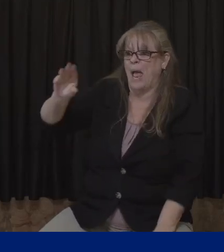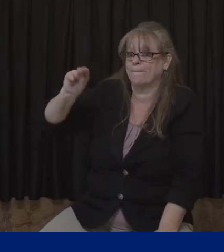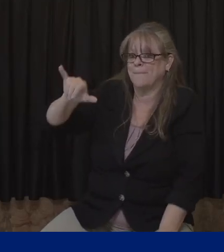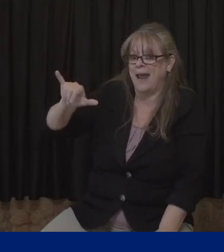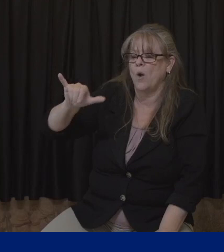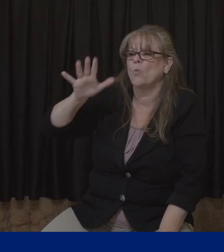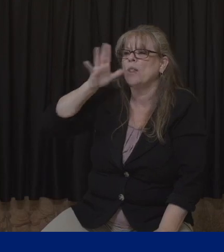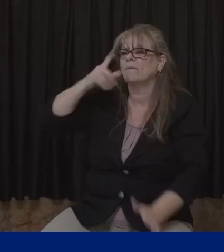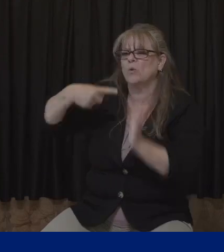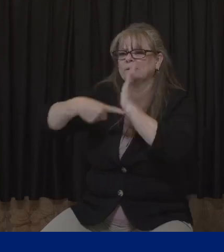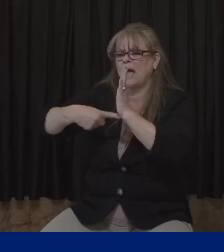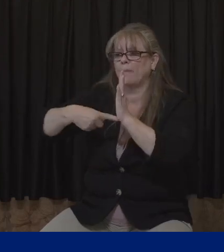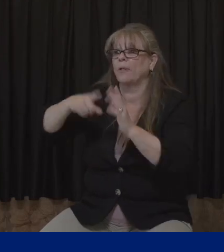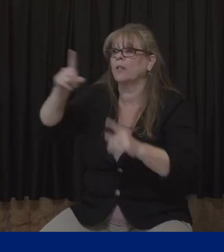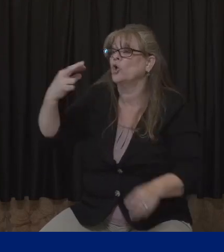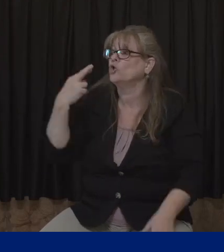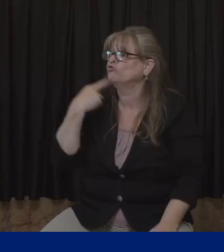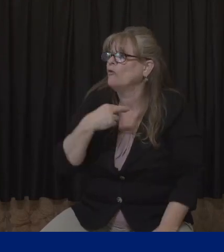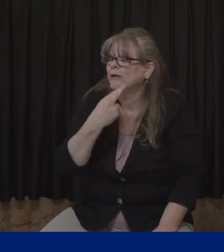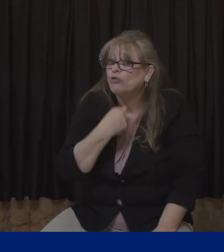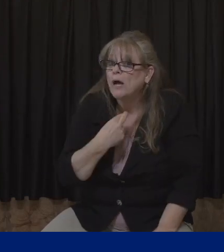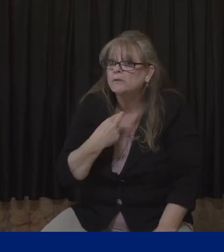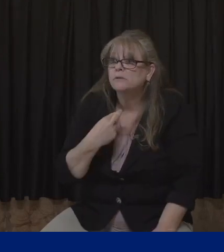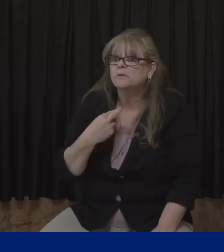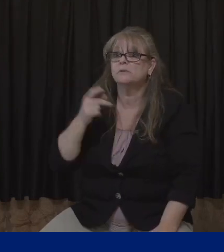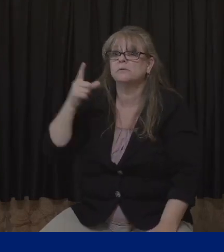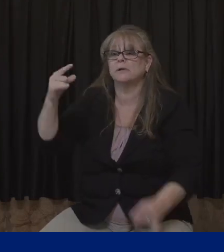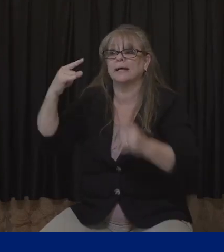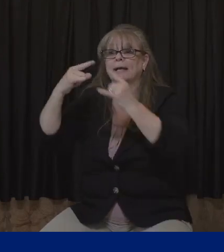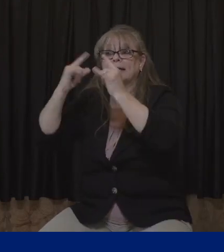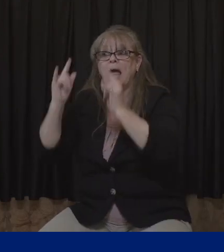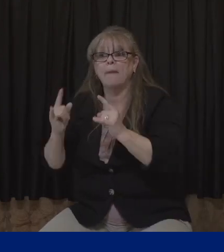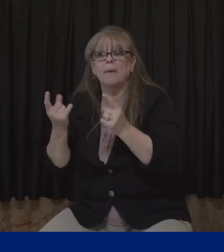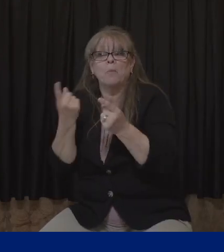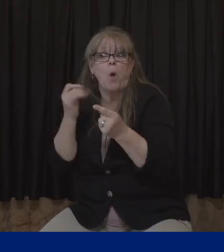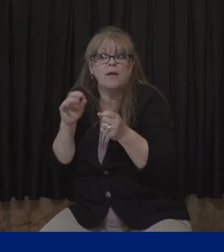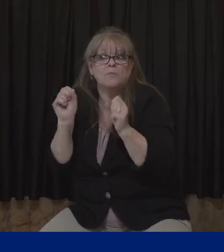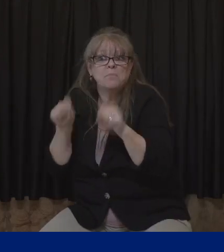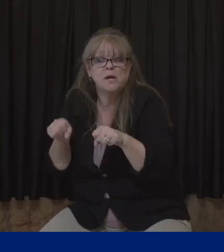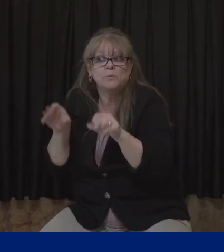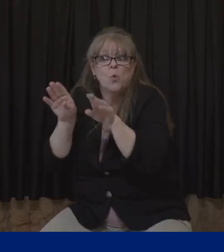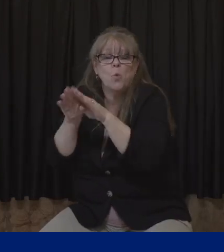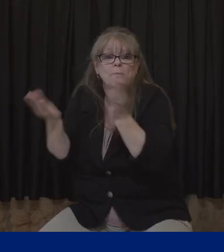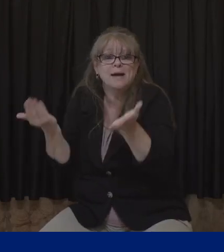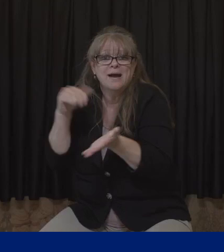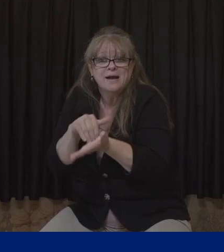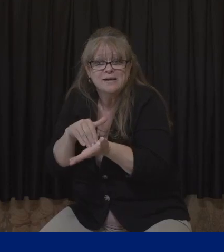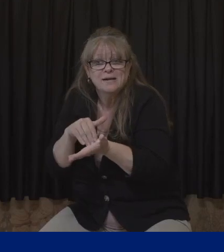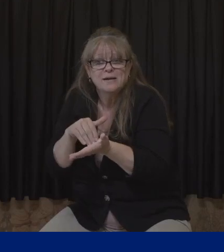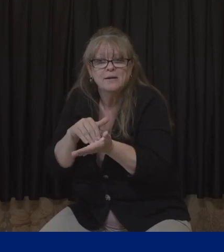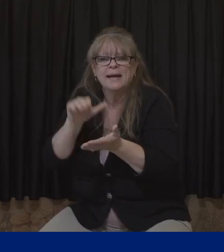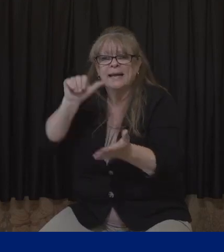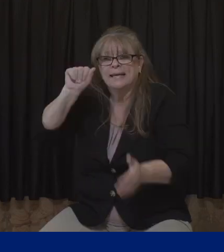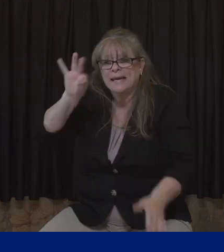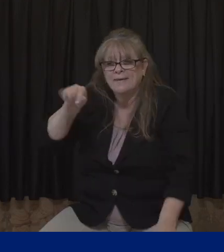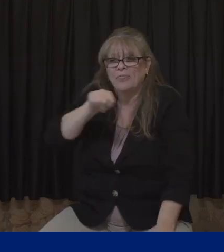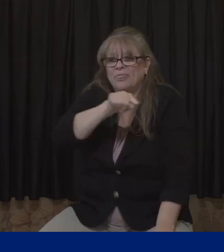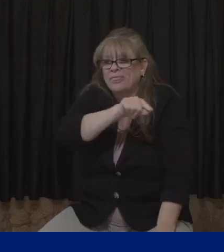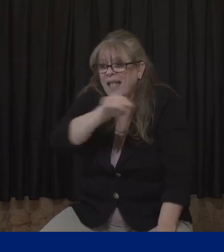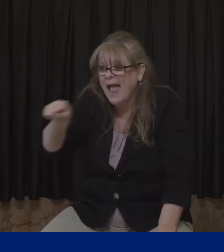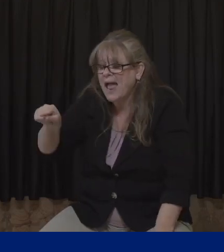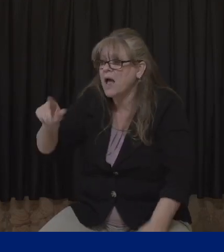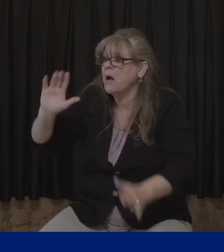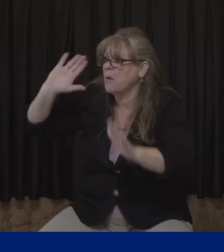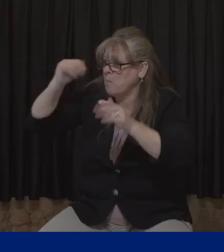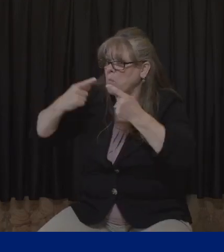that campgrounds can open. I would hope that if we're meeting the success indicators and the people of Colorado are wearing masks in